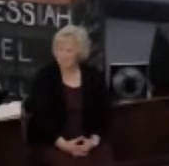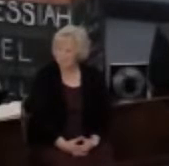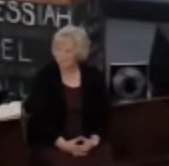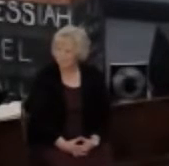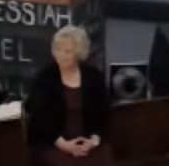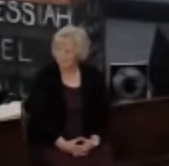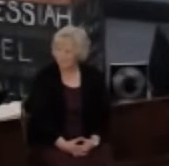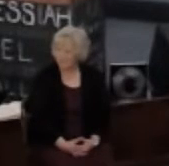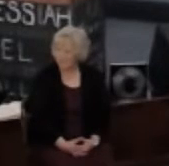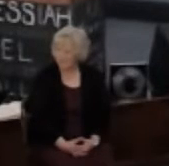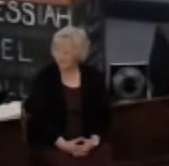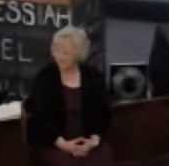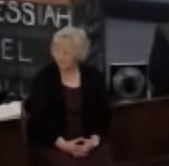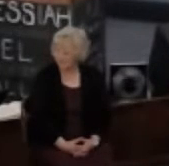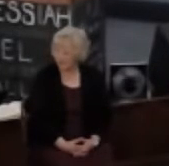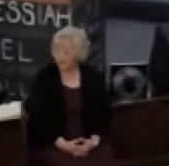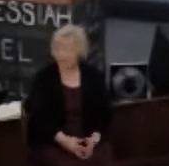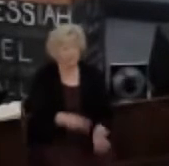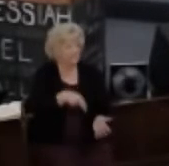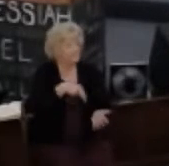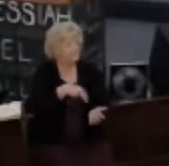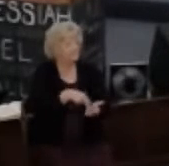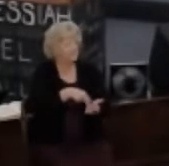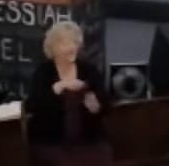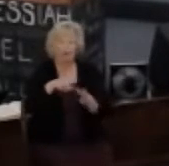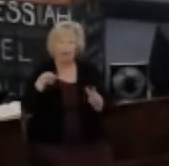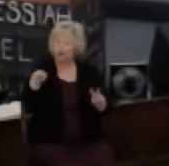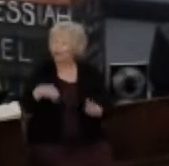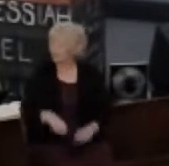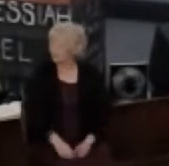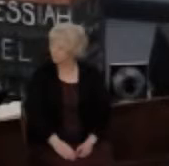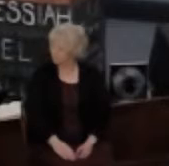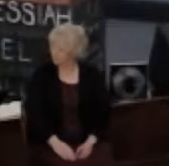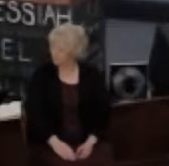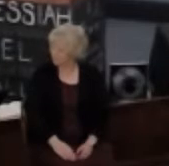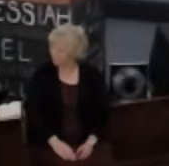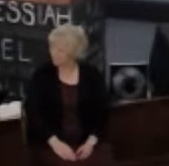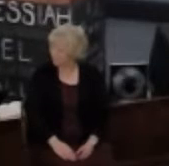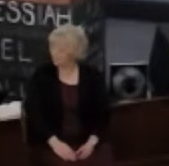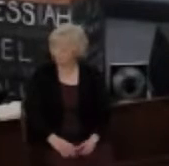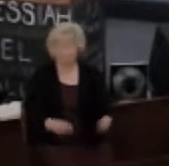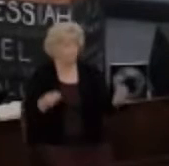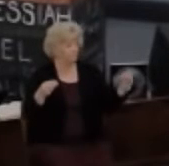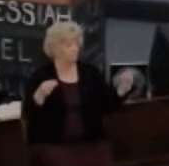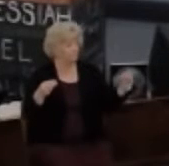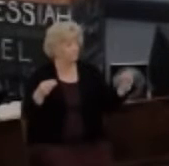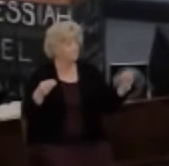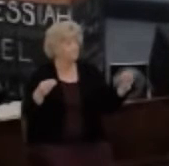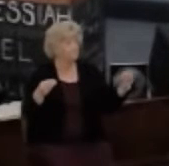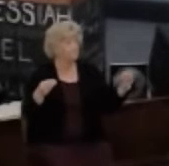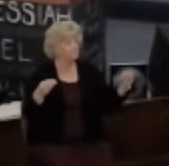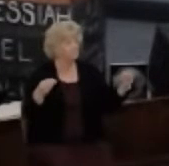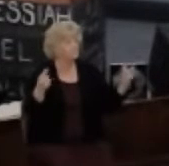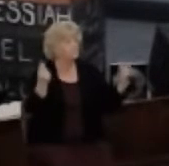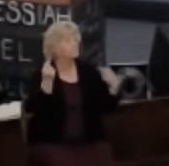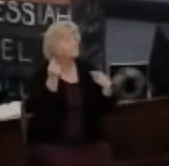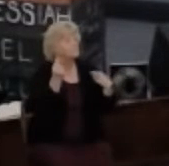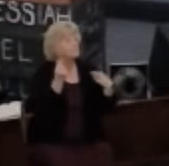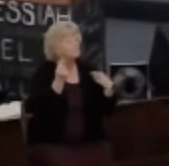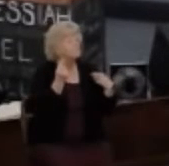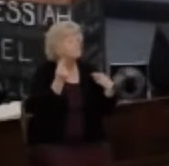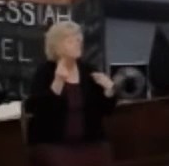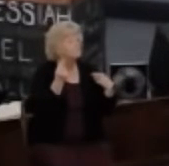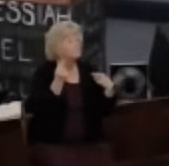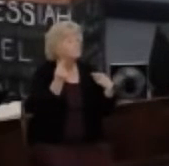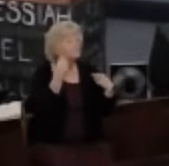Just stand right across the front and face the congregation and hold your sign. But here's what I want you to do.